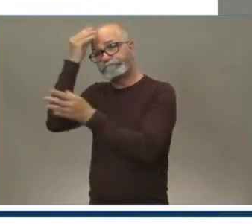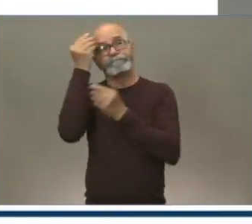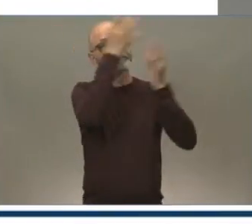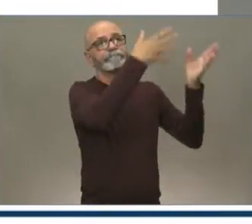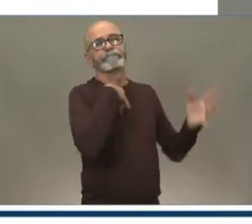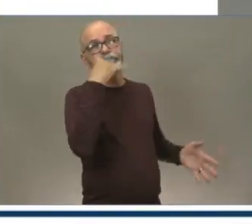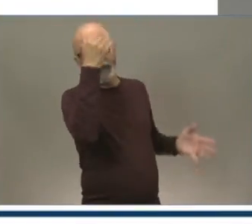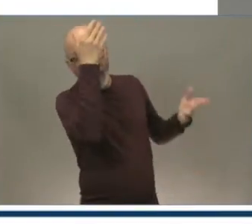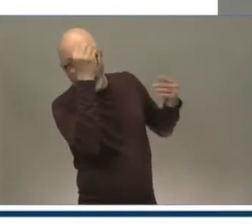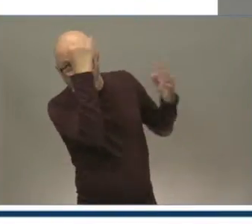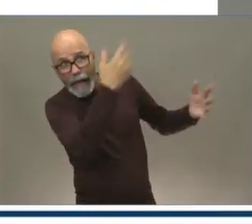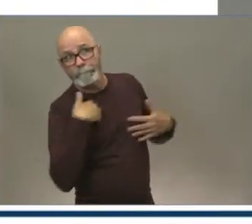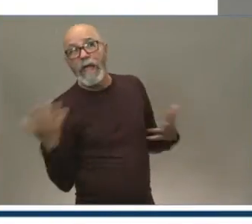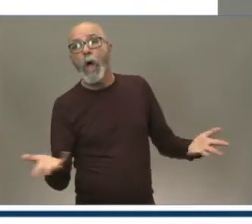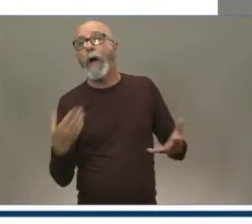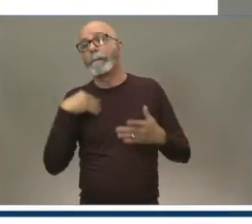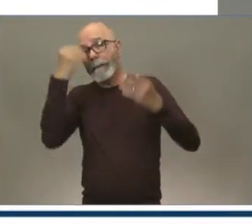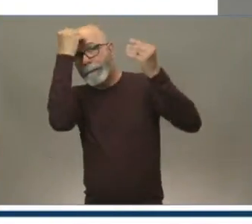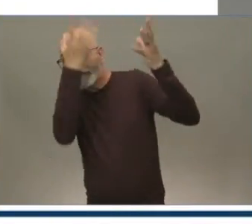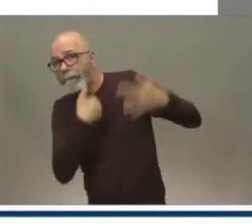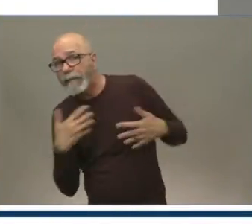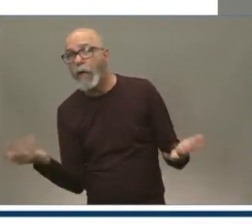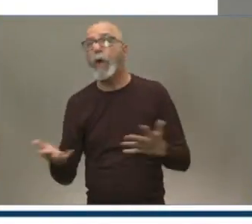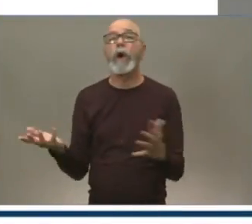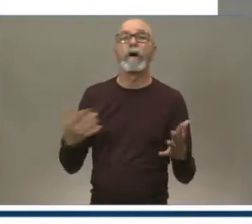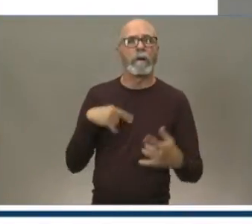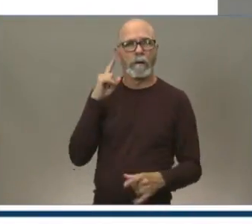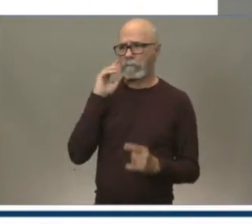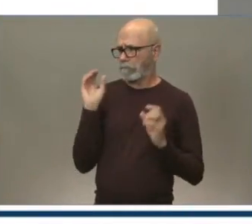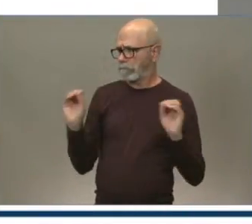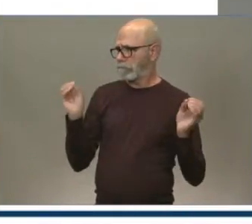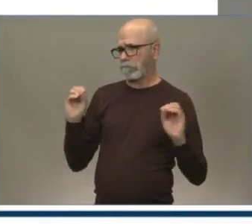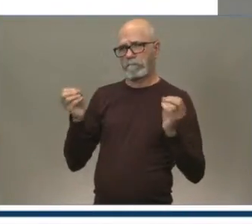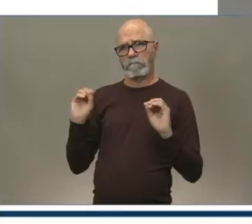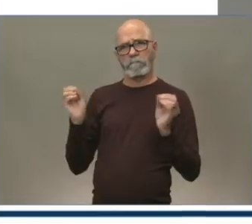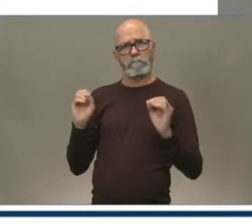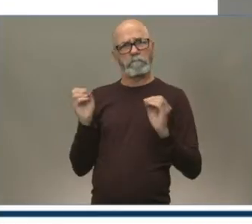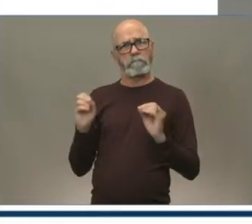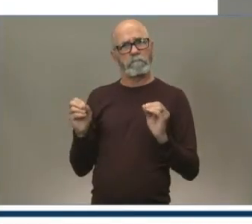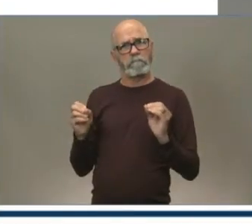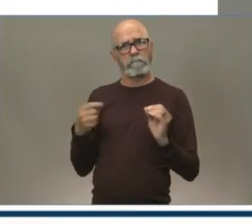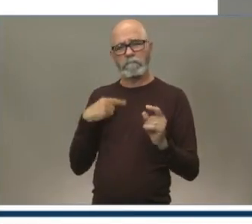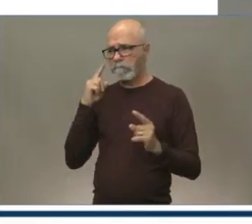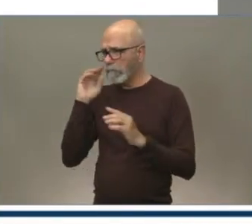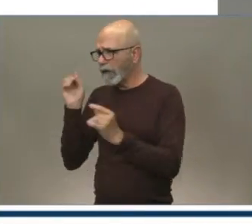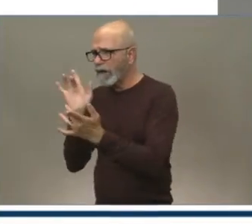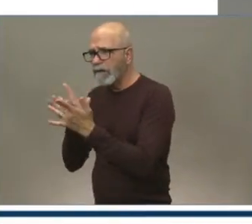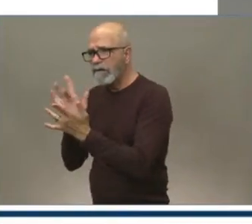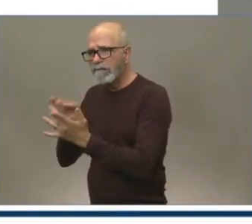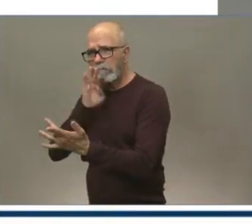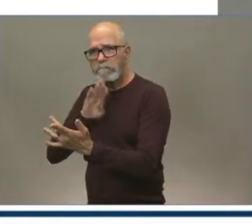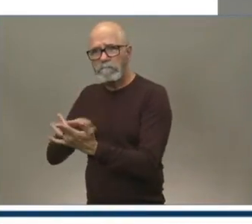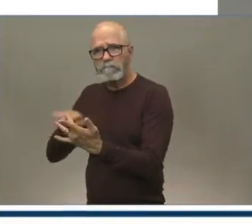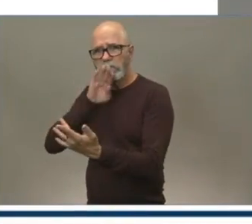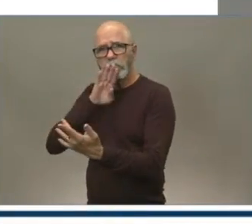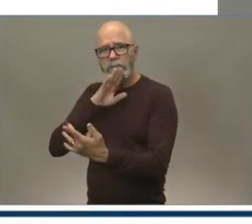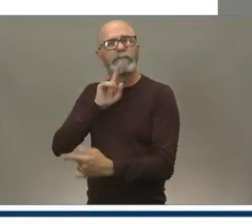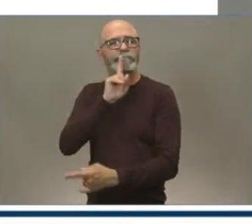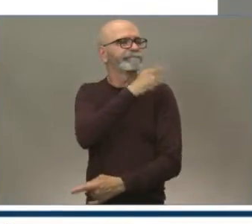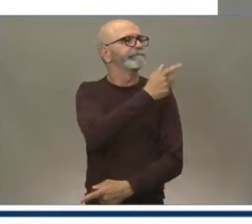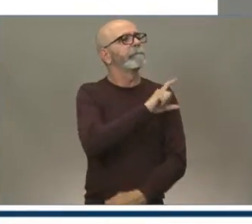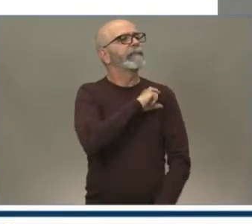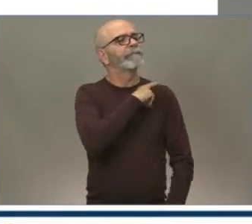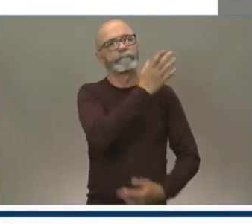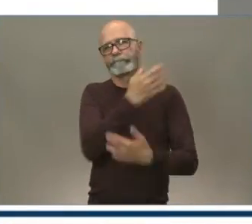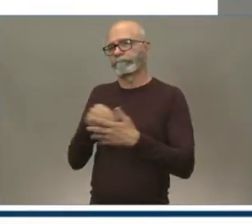past. We reach out to them, and if we're still not able to be in contact with them, we then pass it on to local law enforcement. So we'll continue